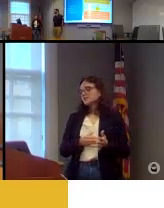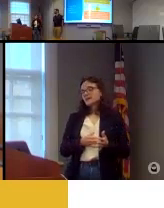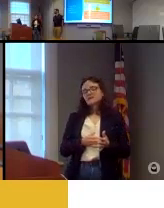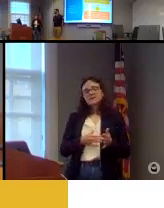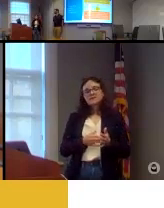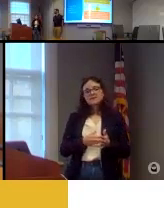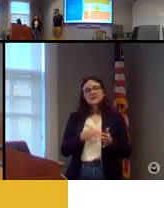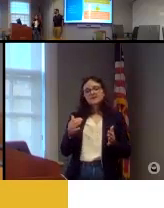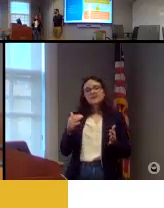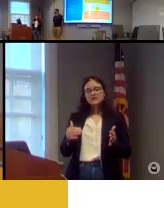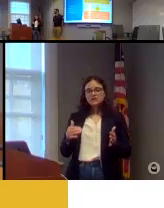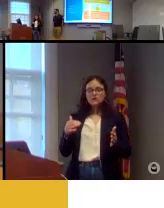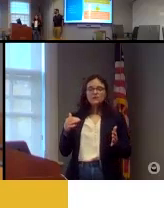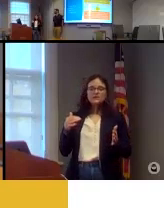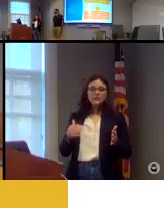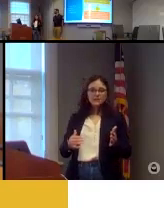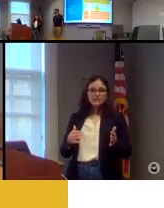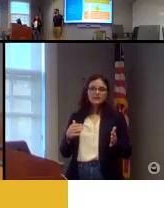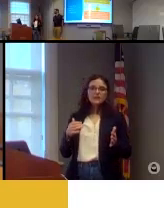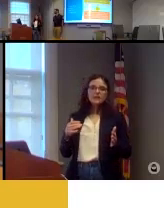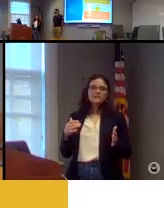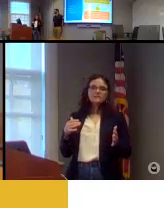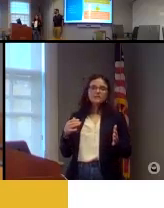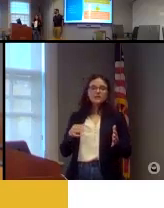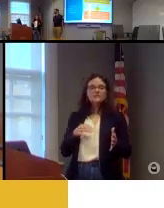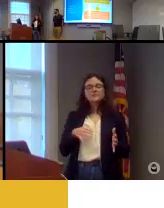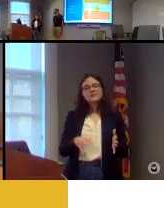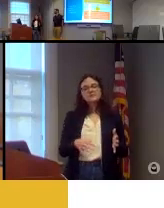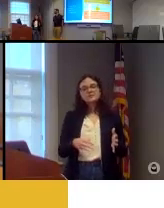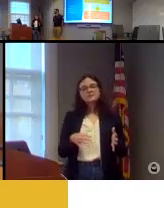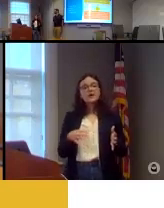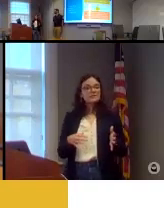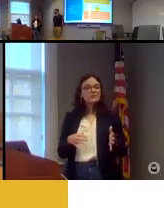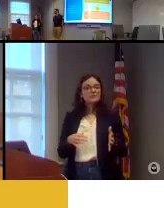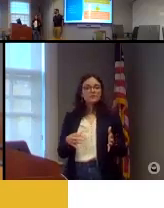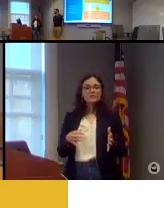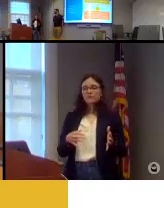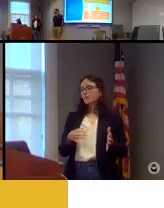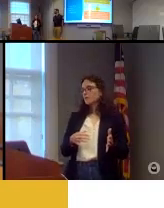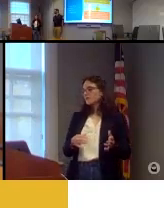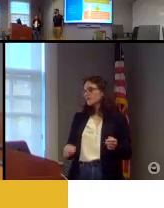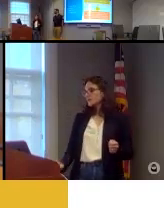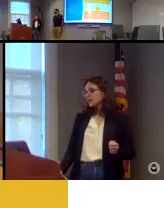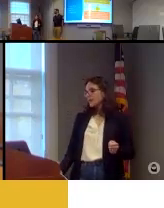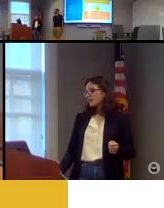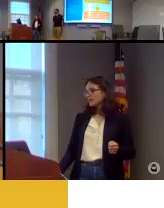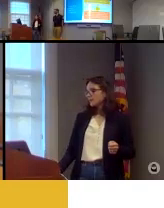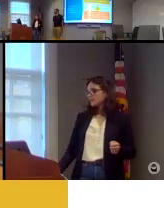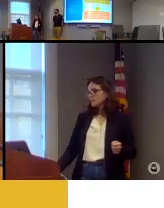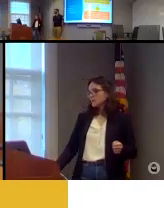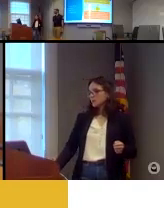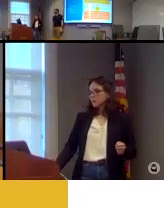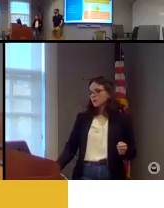then verified every single link and piece of information possible within those reports